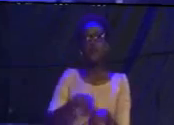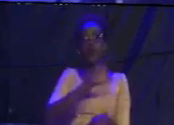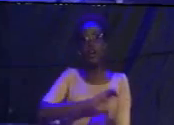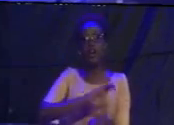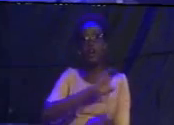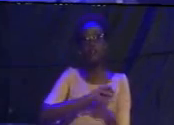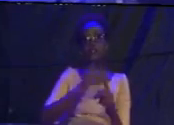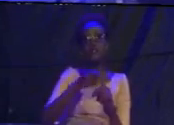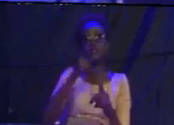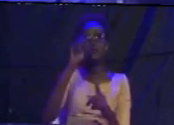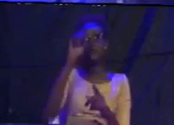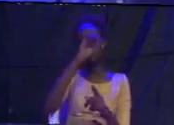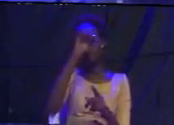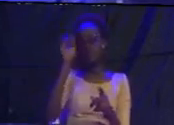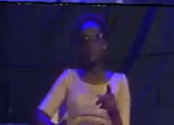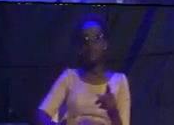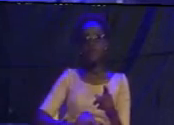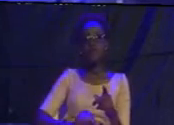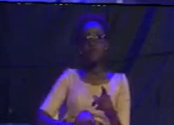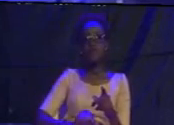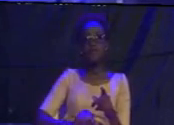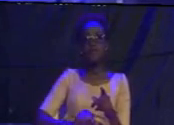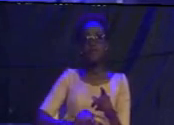Because Arabs were cousins of